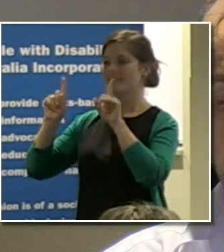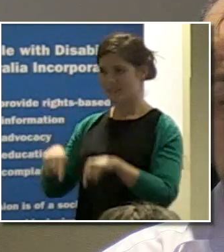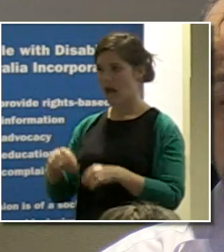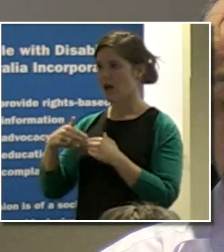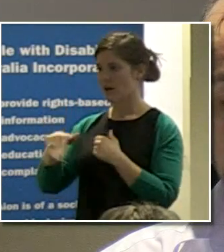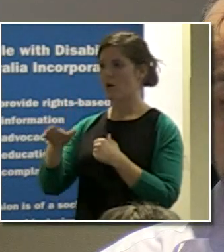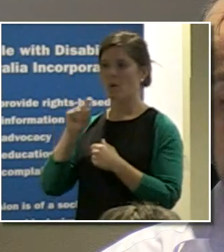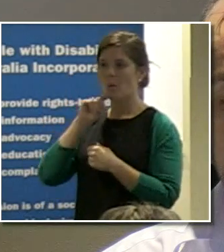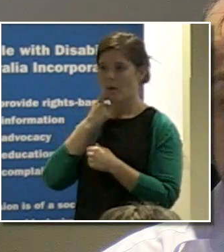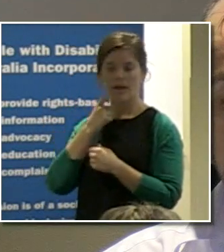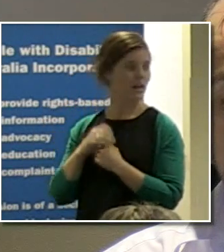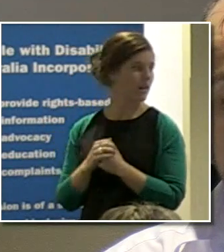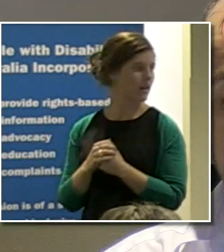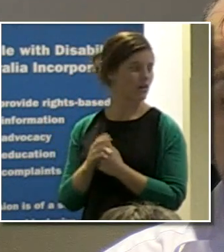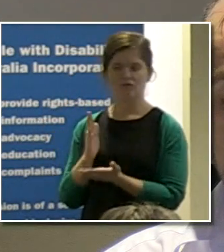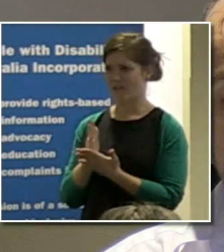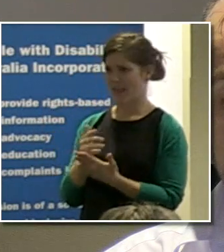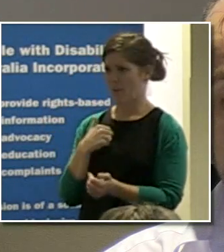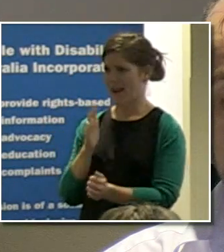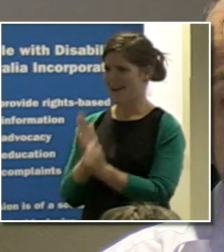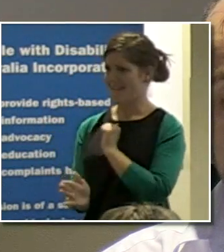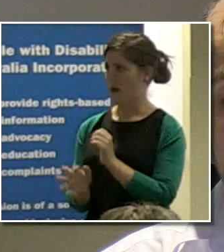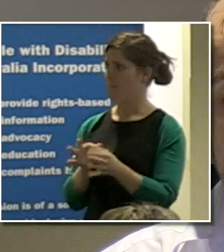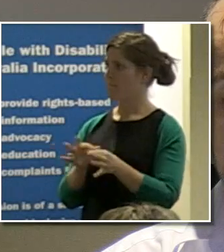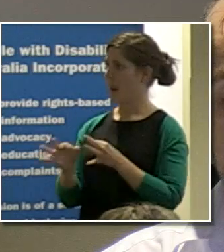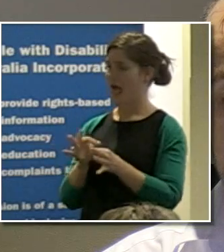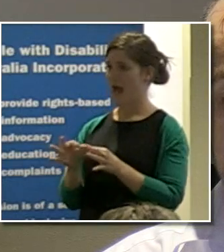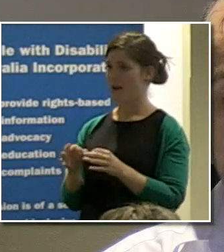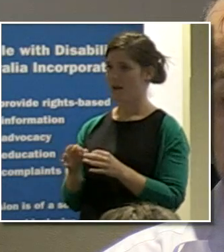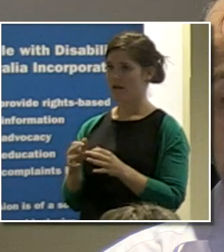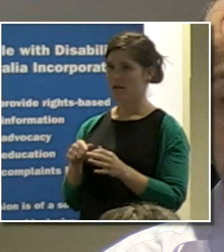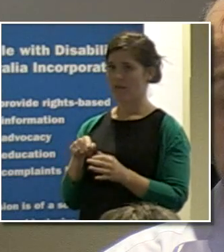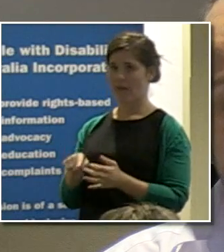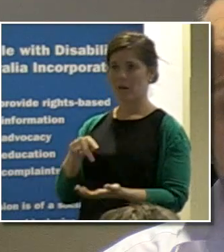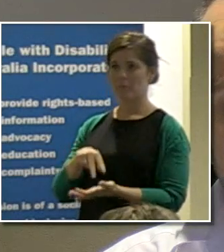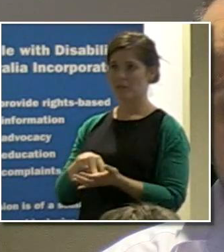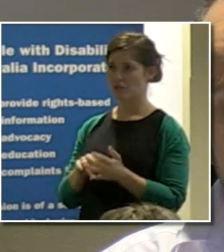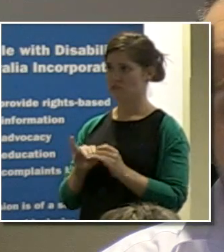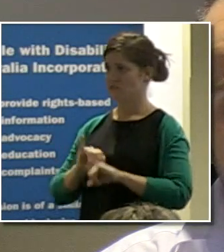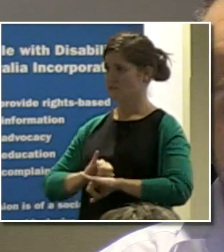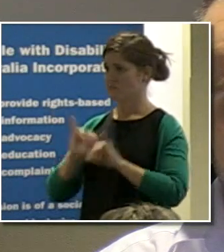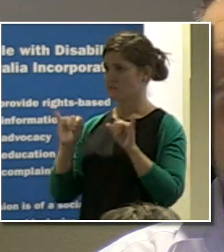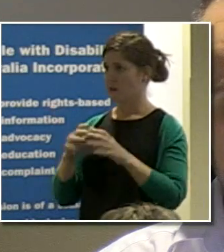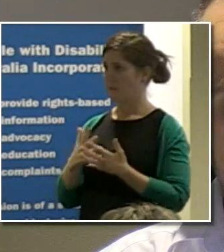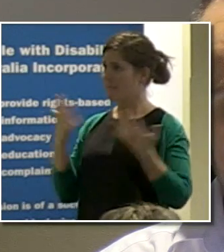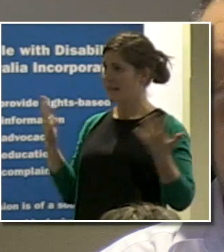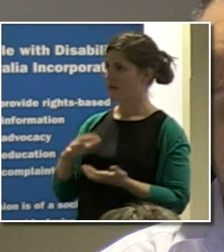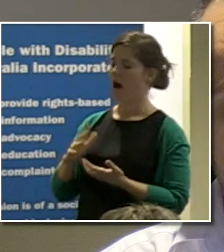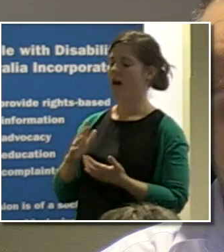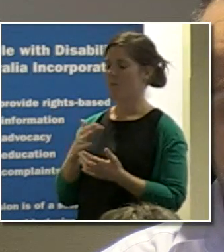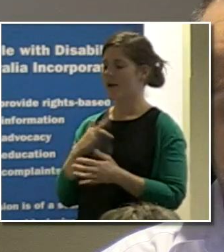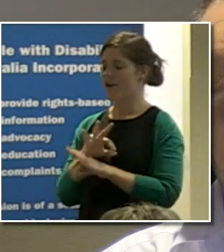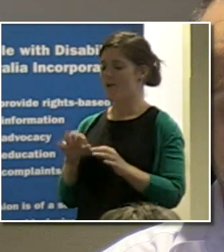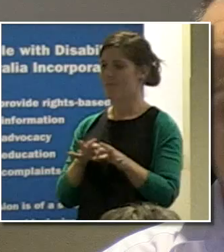where we never intend to be in a position that we will be making a huge surpluses, because that's not